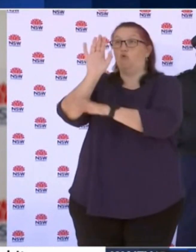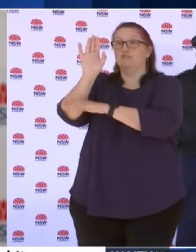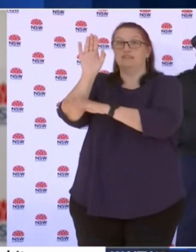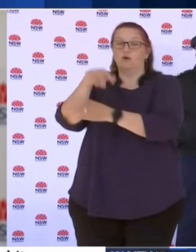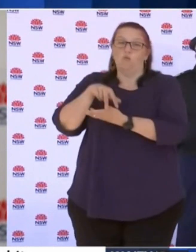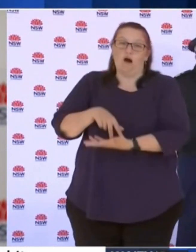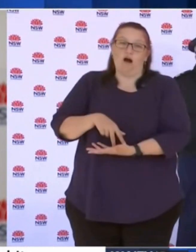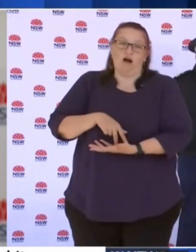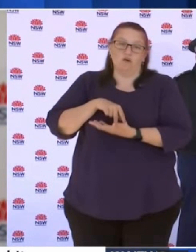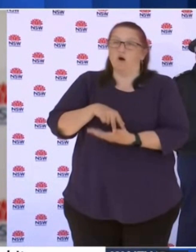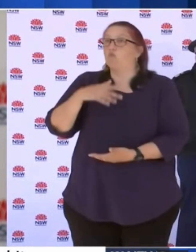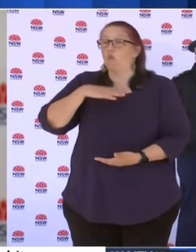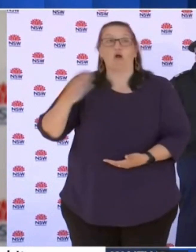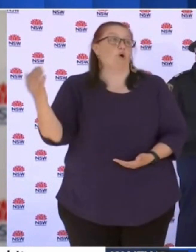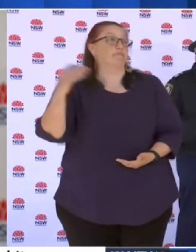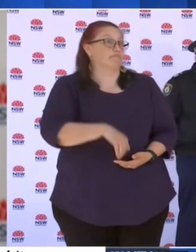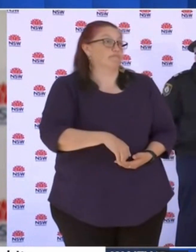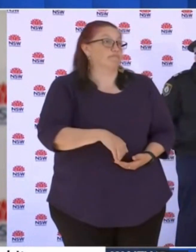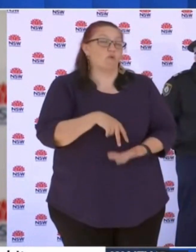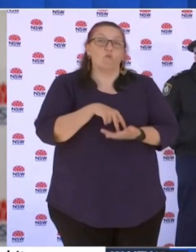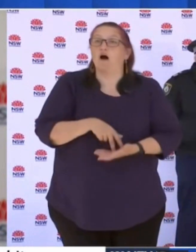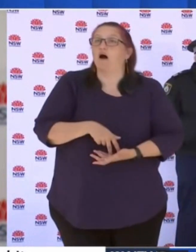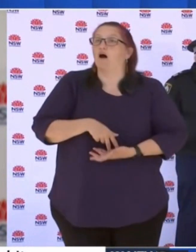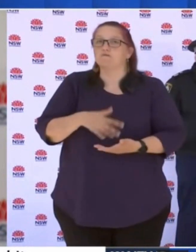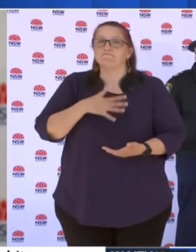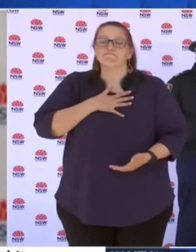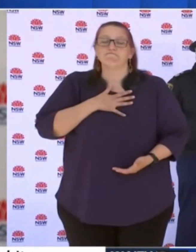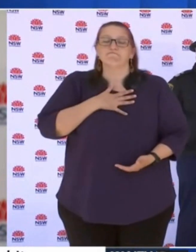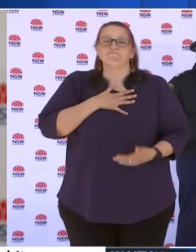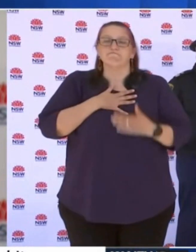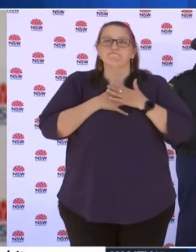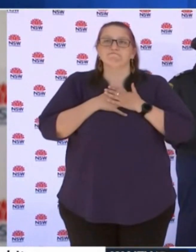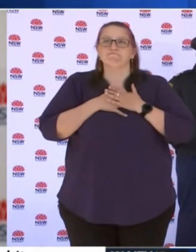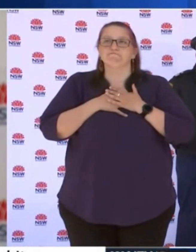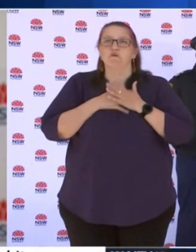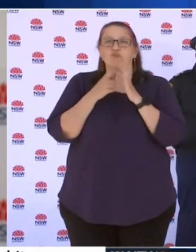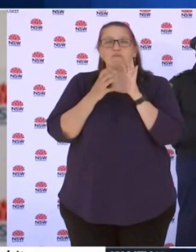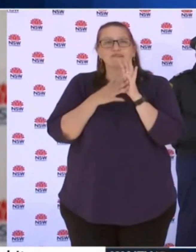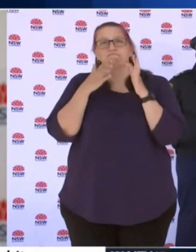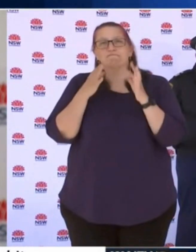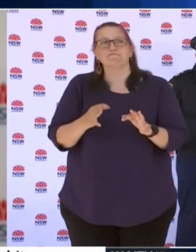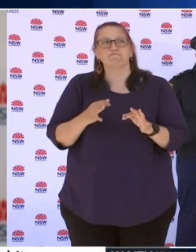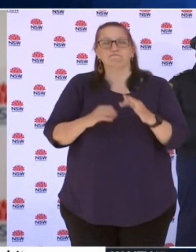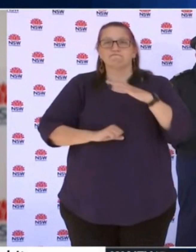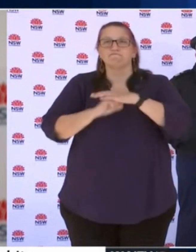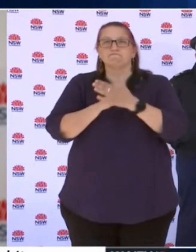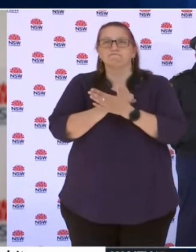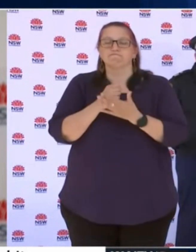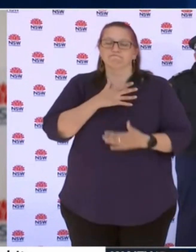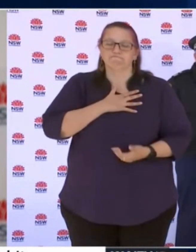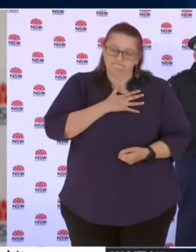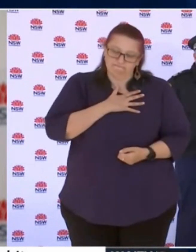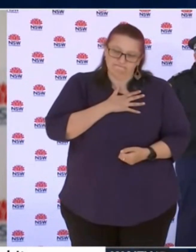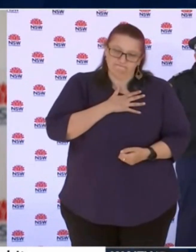publicly, but I've also expressed it to my colleagues, the premiers and chief ministers in other jurisdictions. Just because